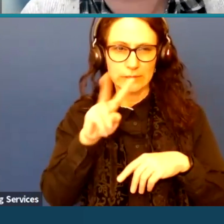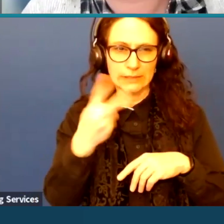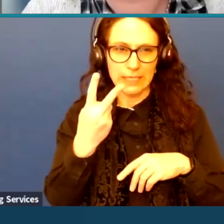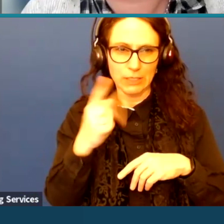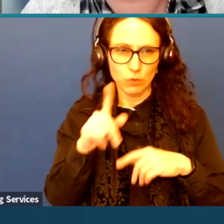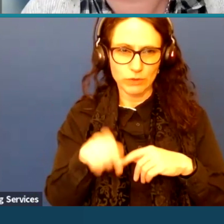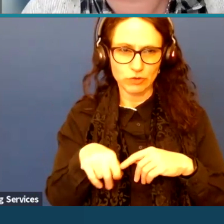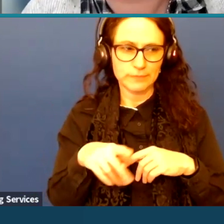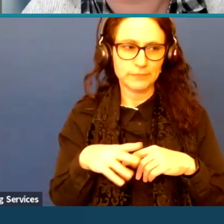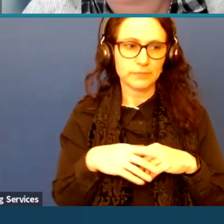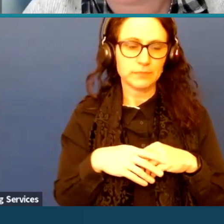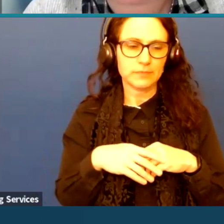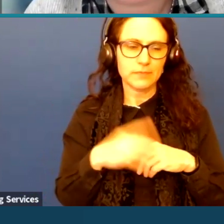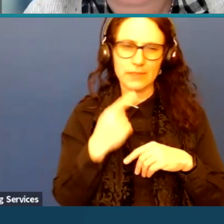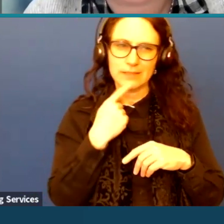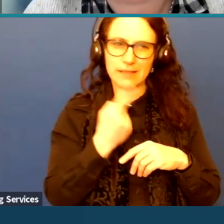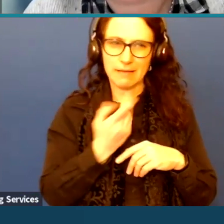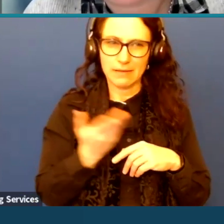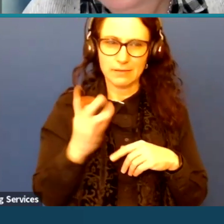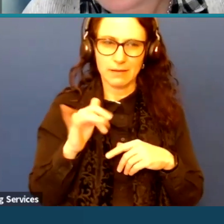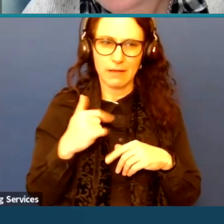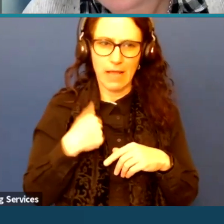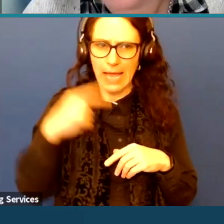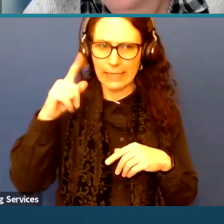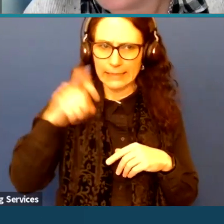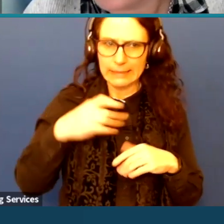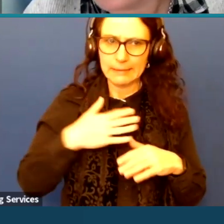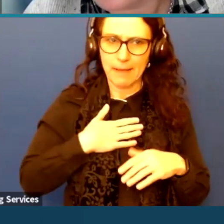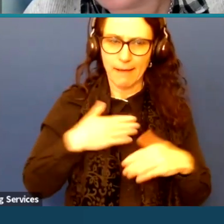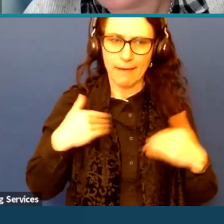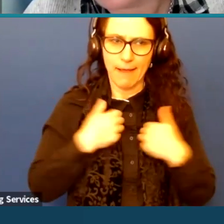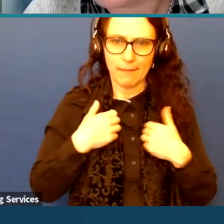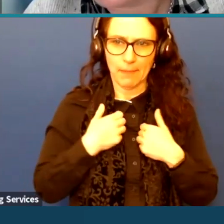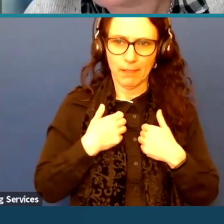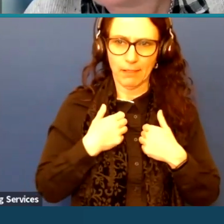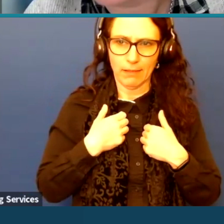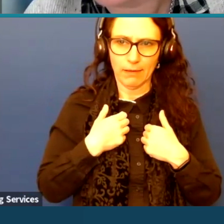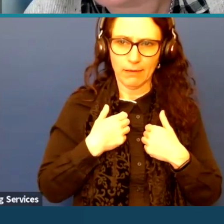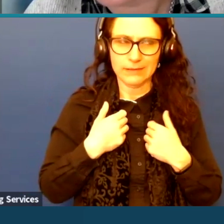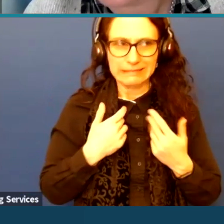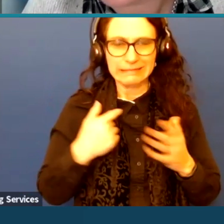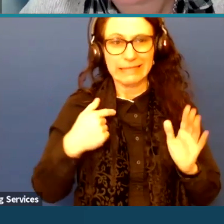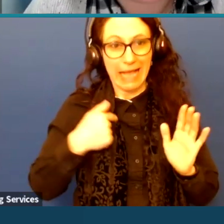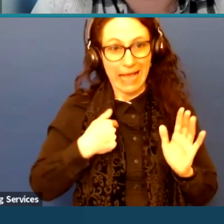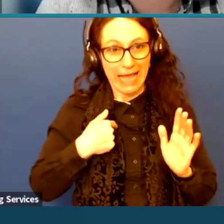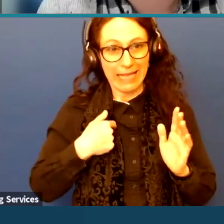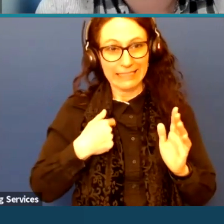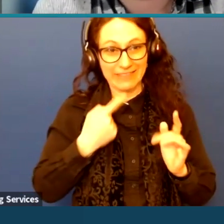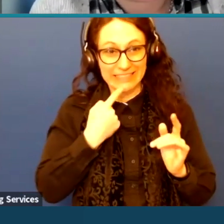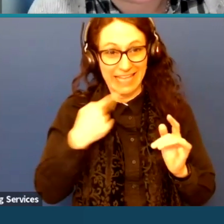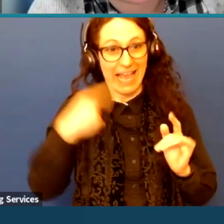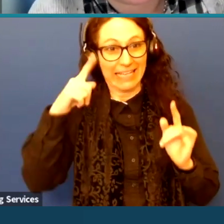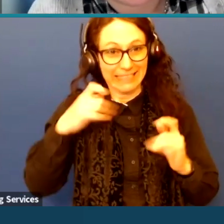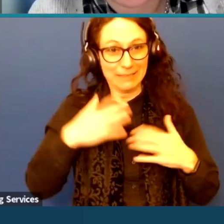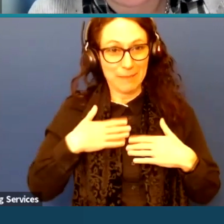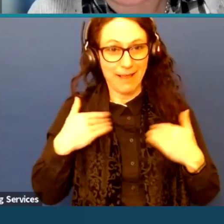saying things like, well, I need my animal. I need my animal is not a trained task. So that would not be something that you'd have to allow